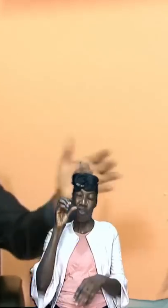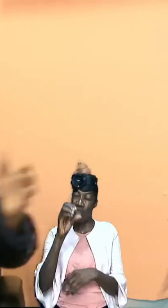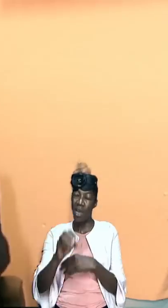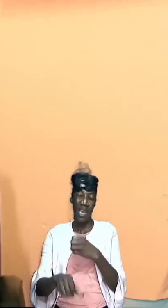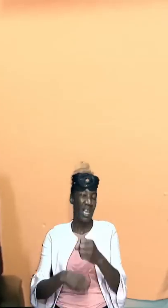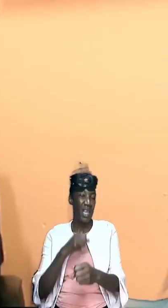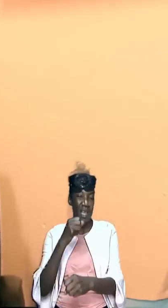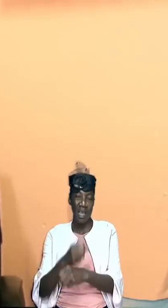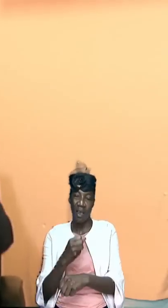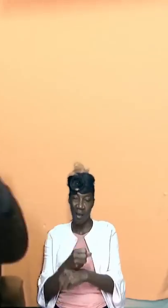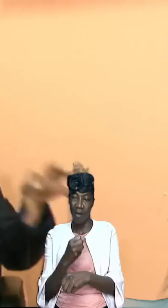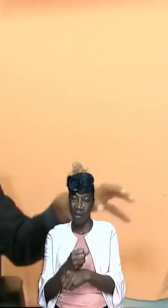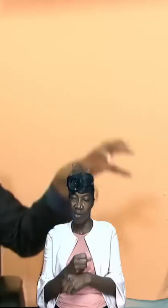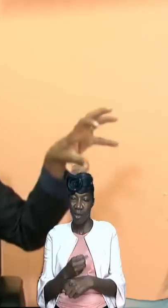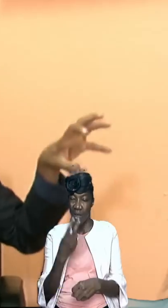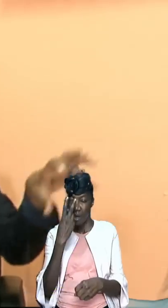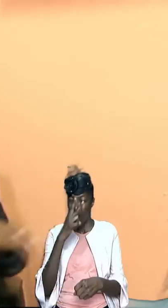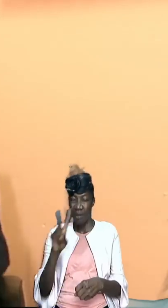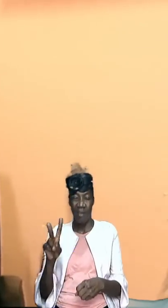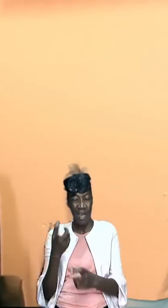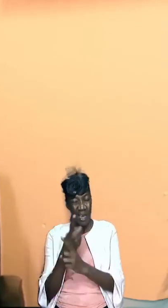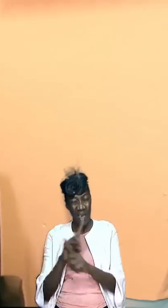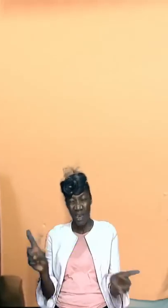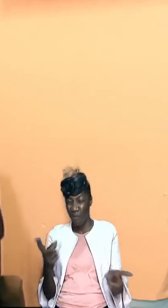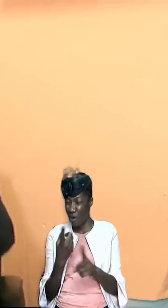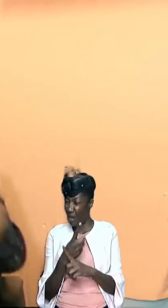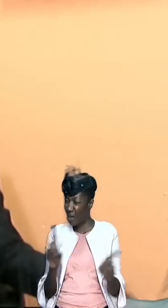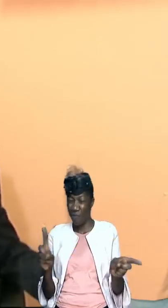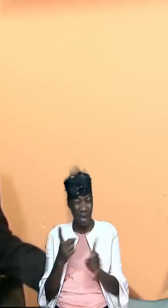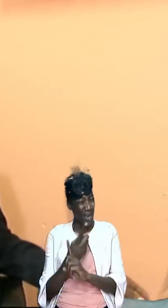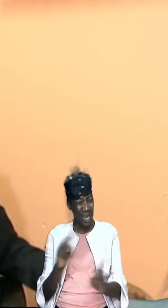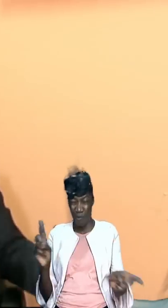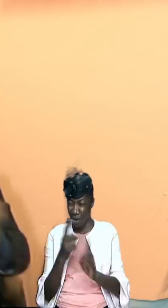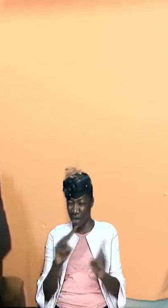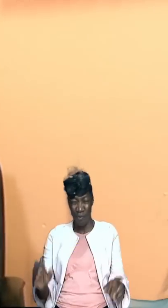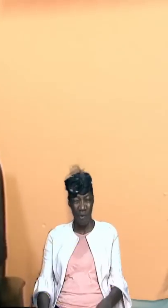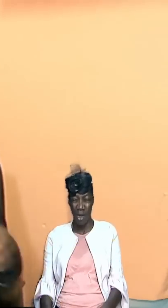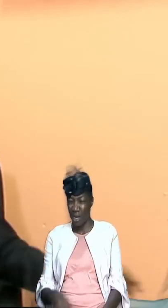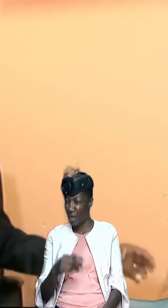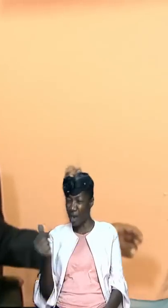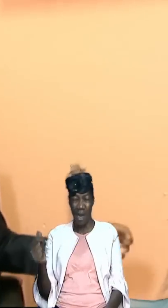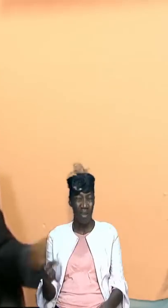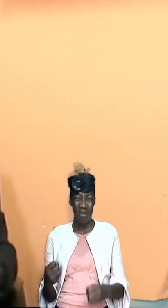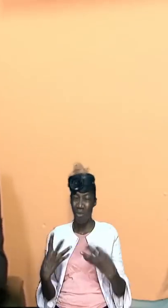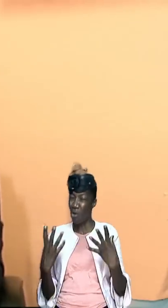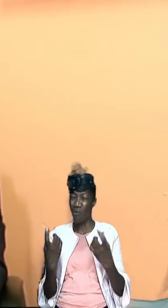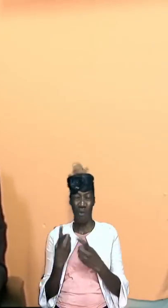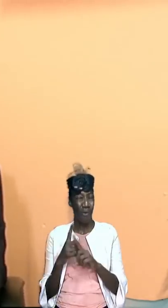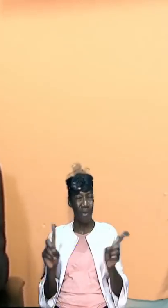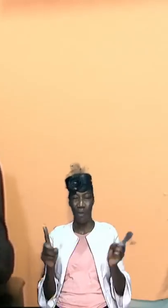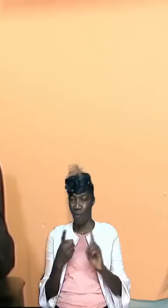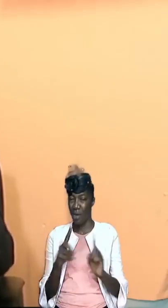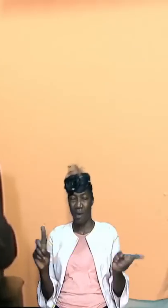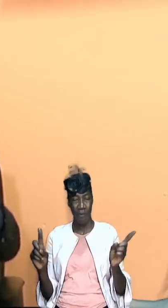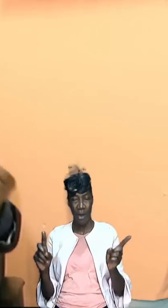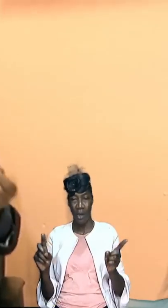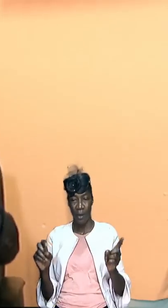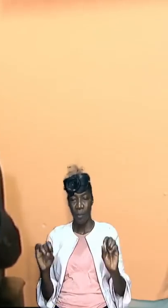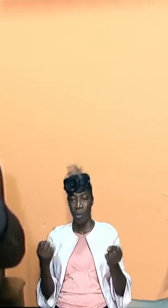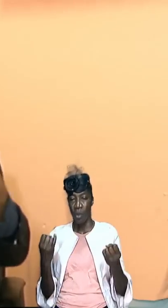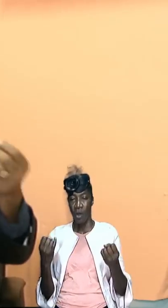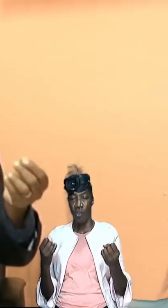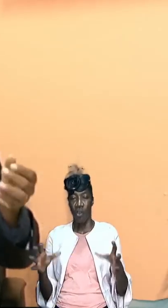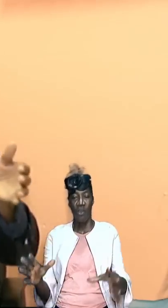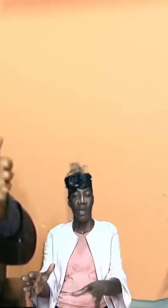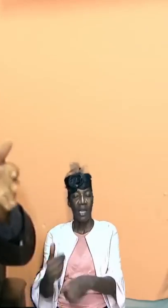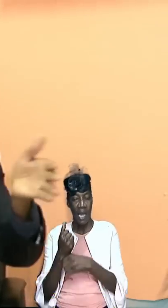lot of species of dogs. We see all kind of dog, bull terrier, Rottweiler, German Shepherd, Doberman. It is just they're